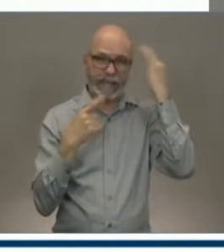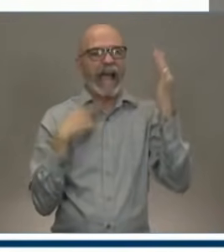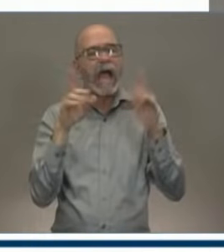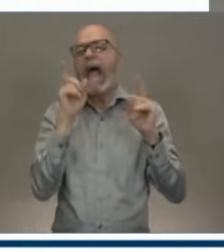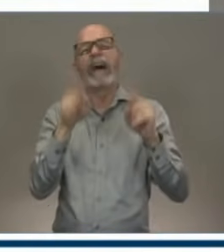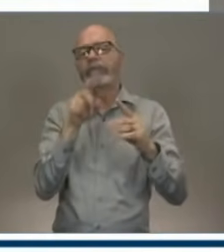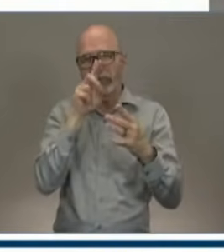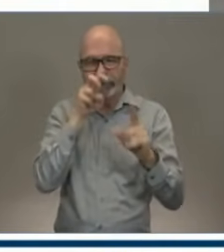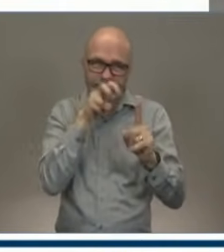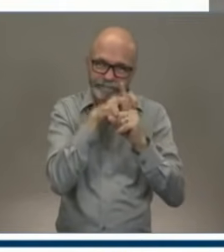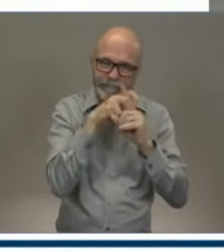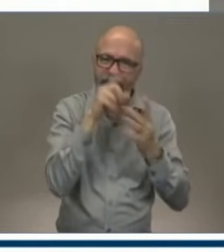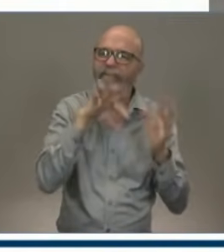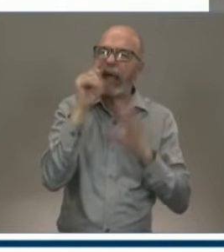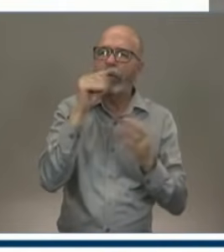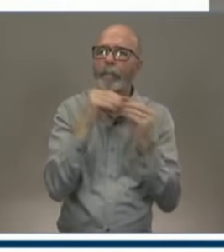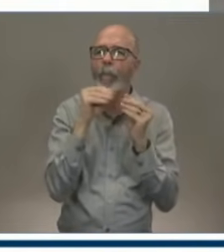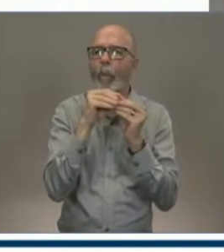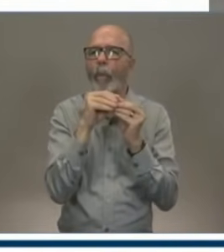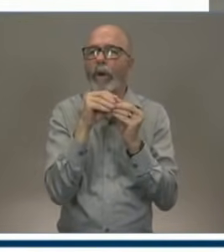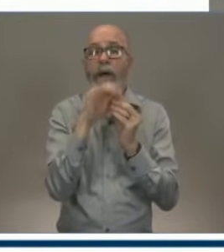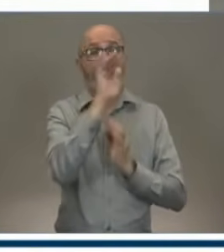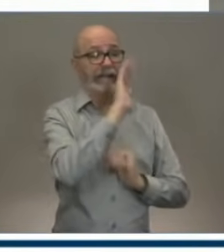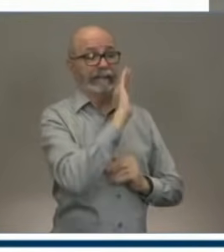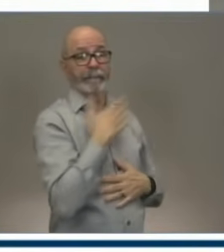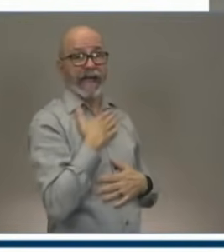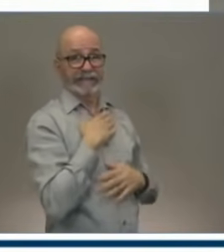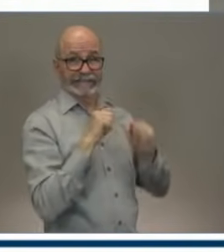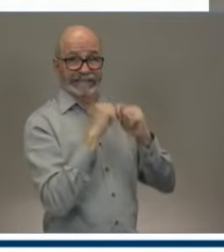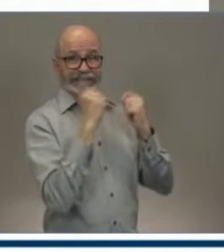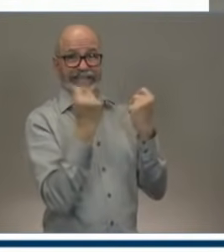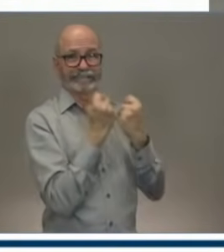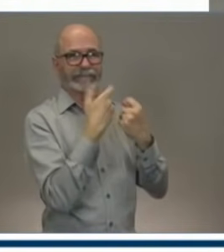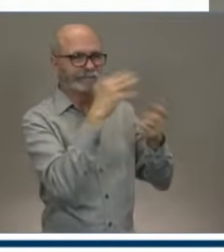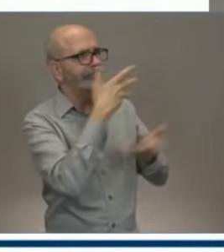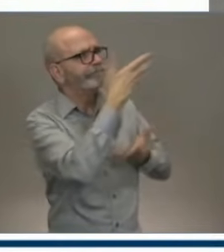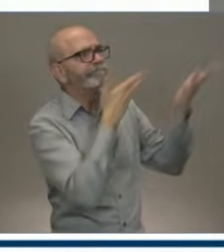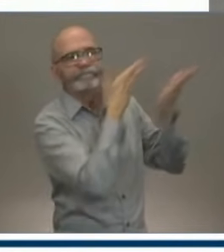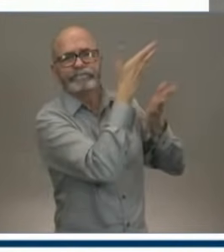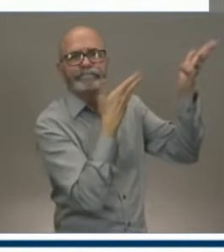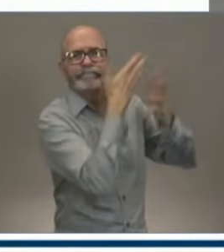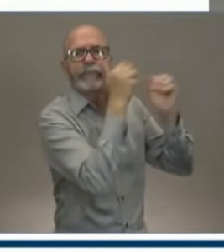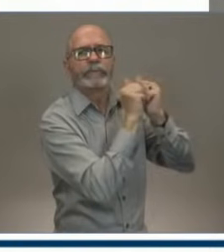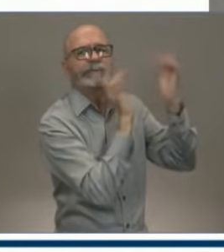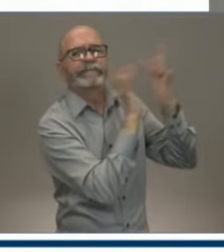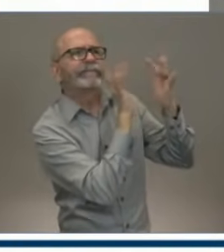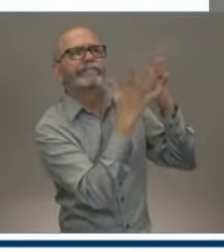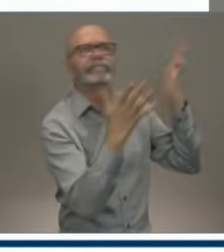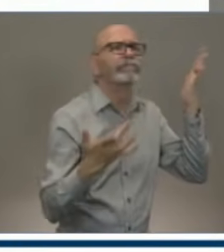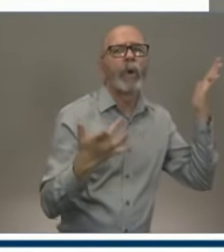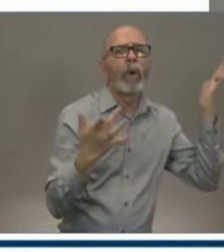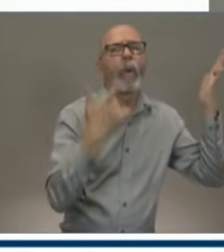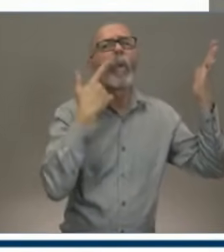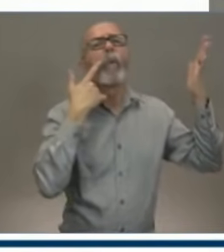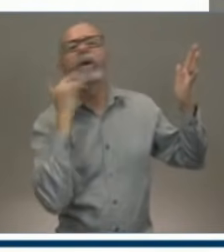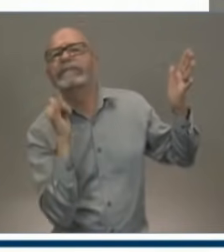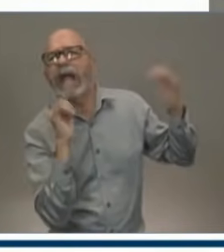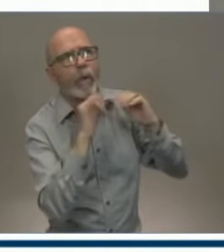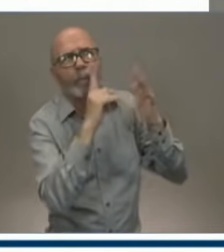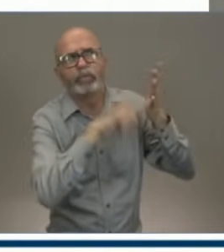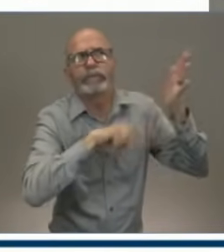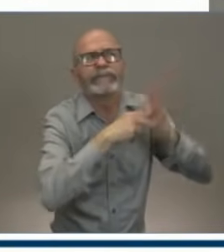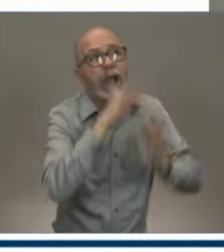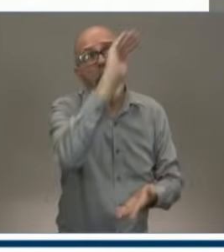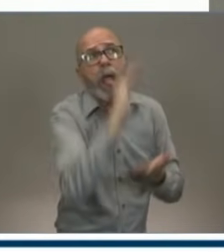means in terms of exact numbers of supply for Canada and then for Nova Scotia. But we have a process in place. We've already talked about it this